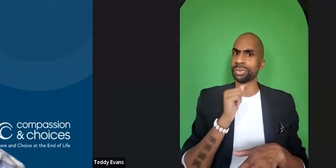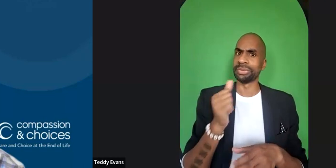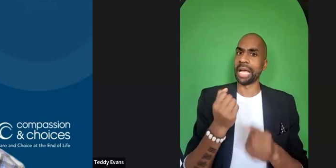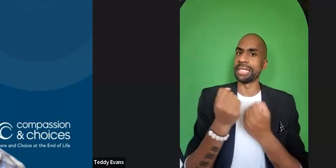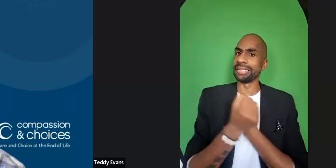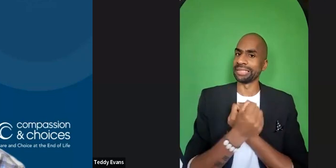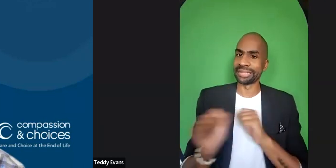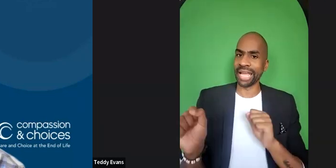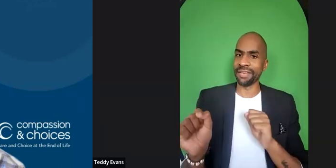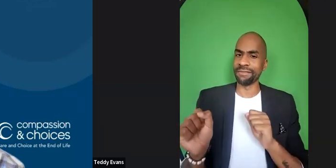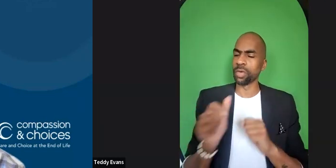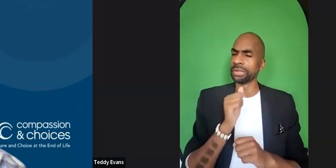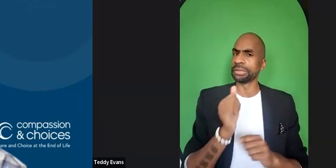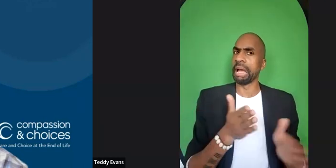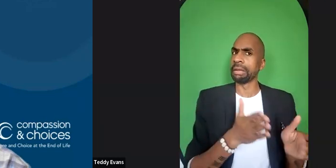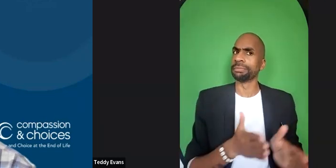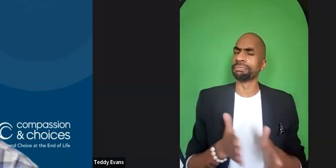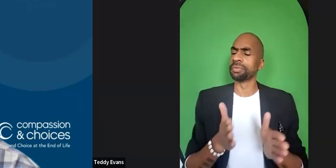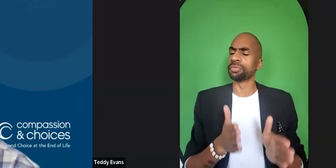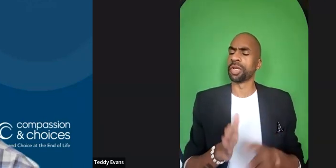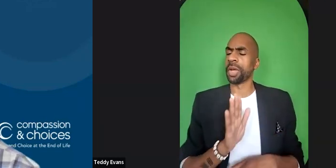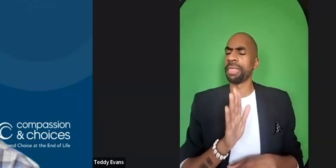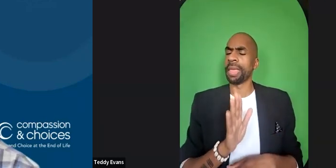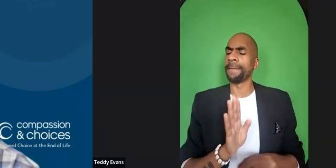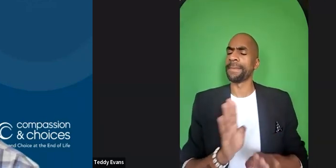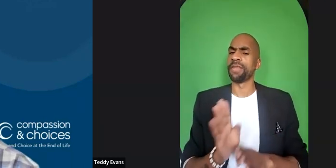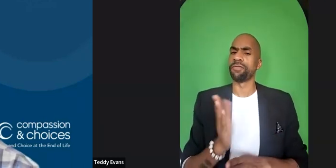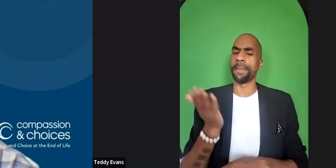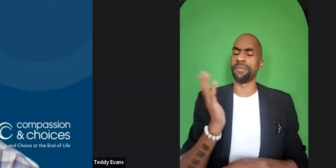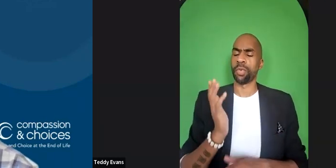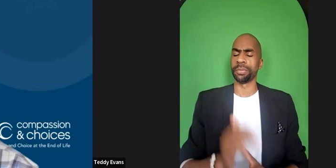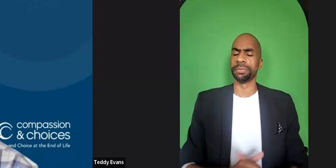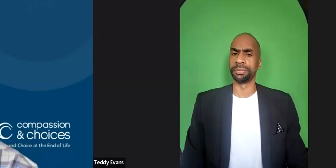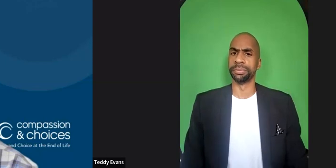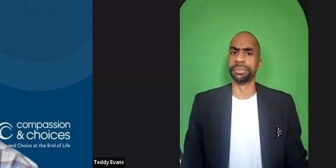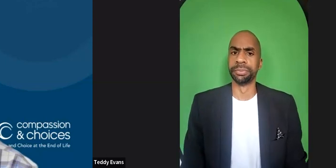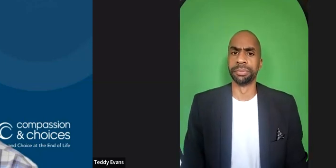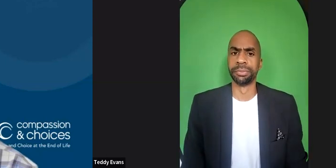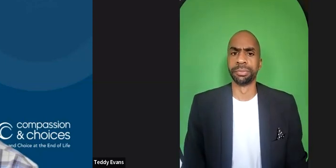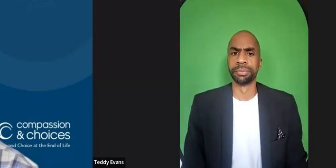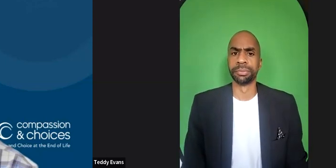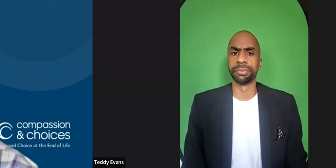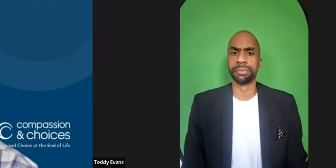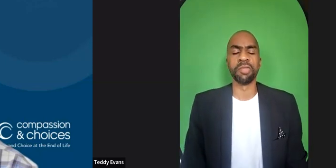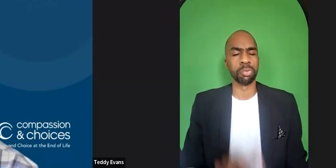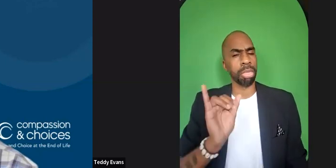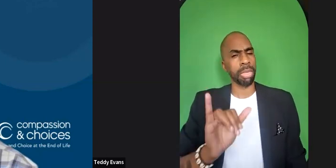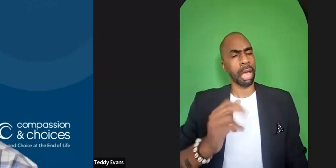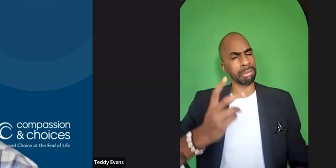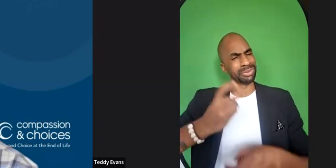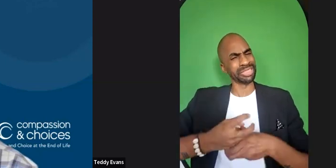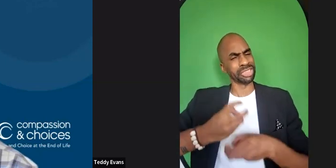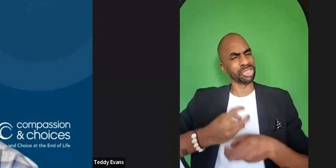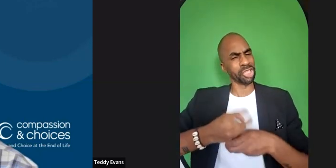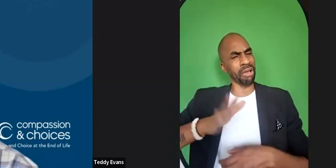not consistent with the care plan that the caregiver is trying to carry out. So that can be really difficult. And honestly, our